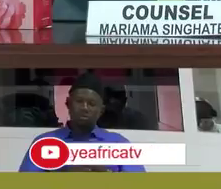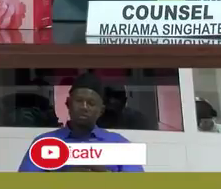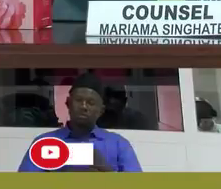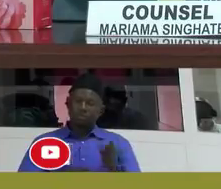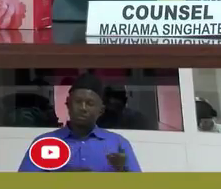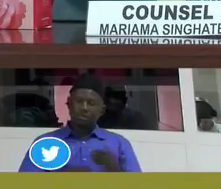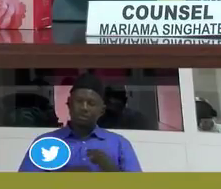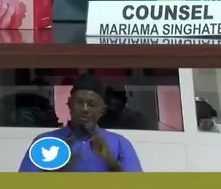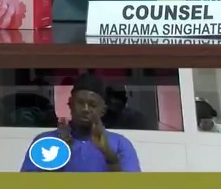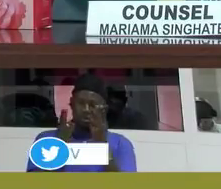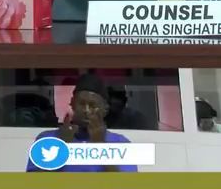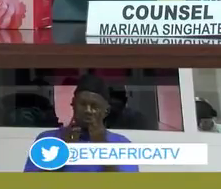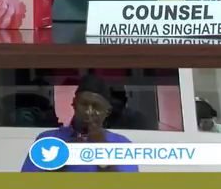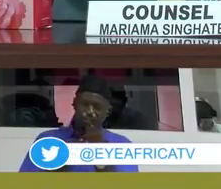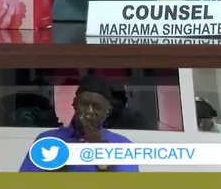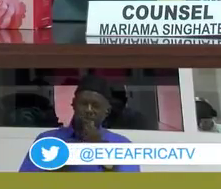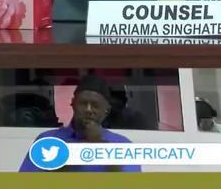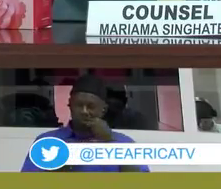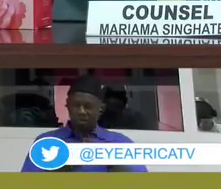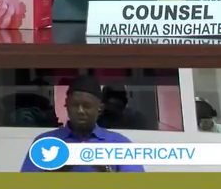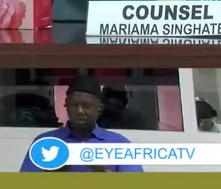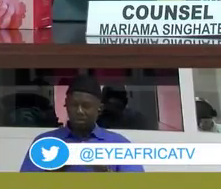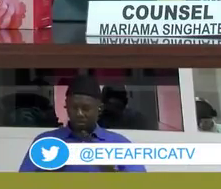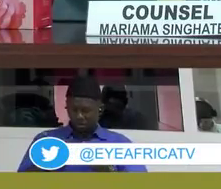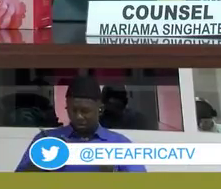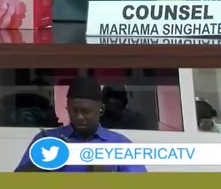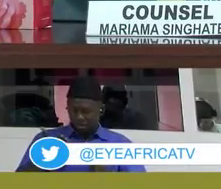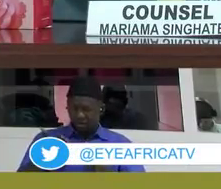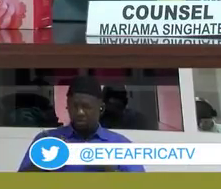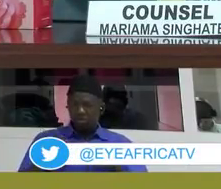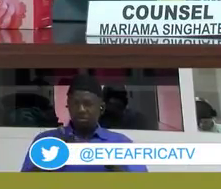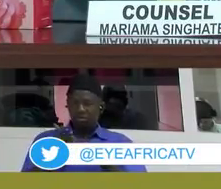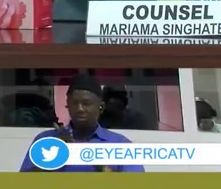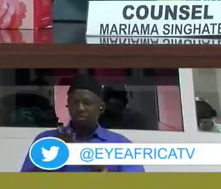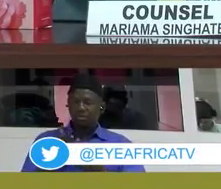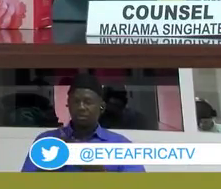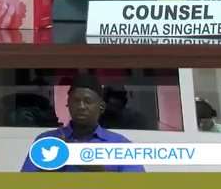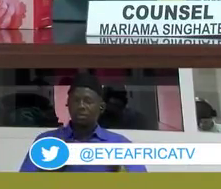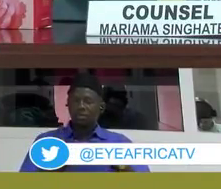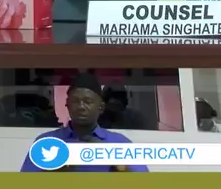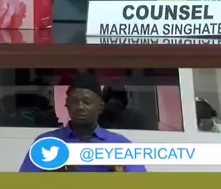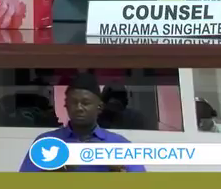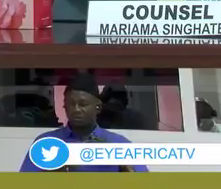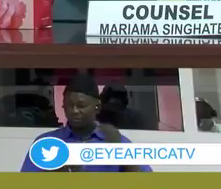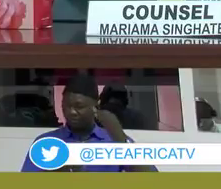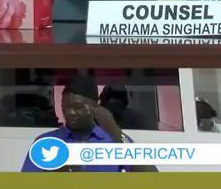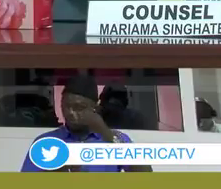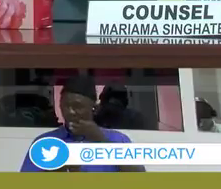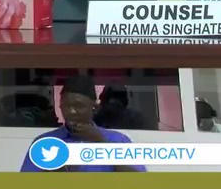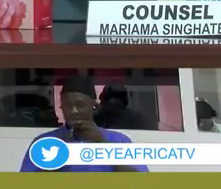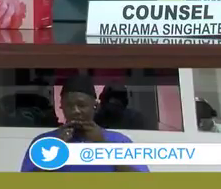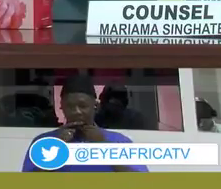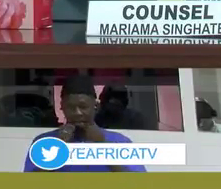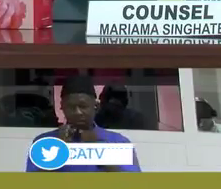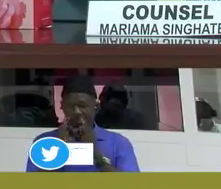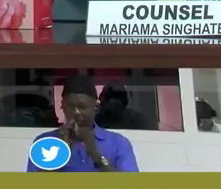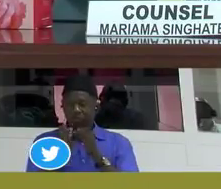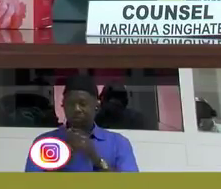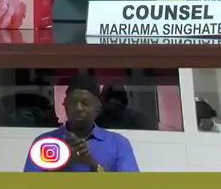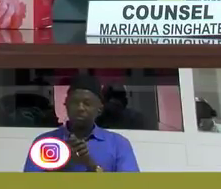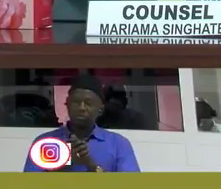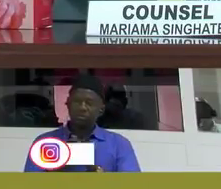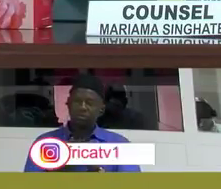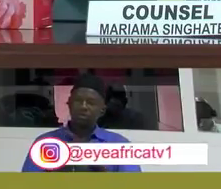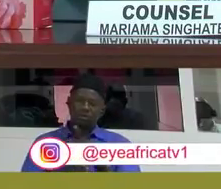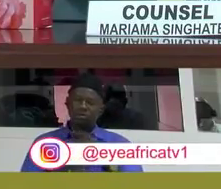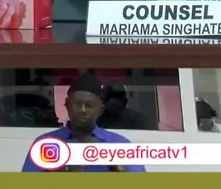the letter reads as follows. I am to further inform you. No, I